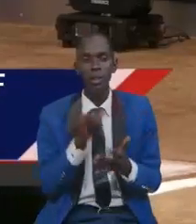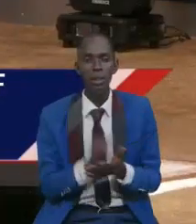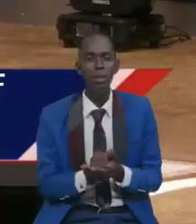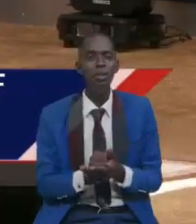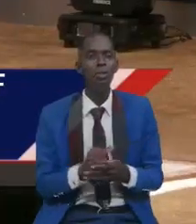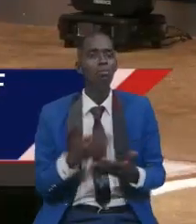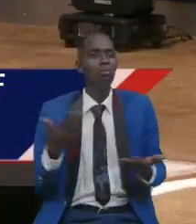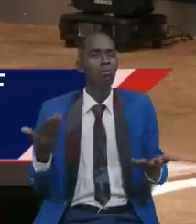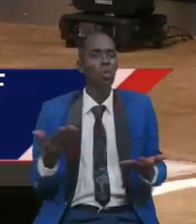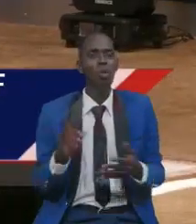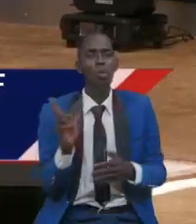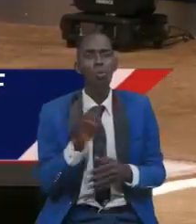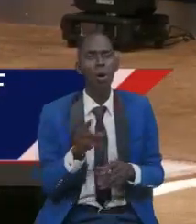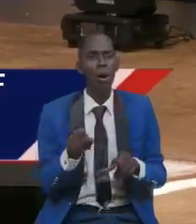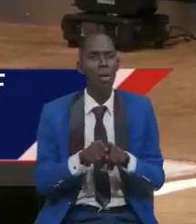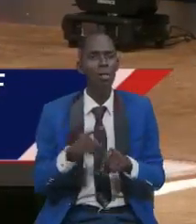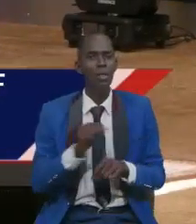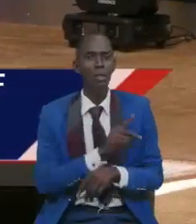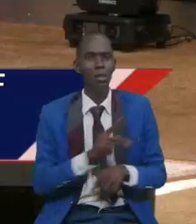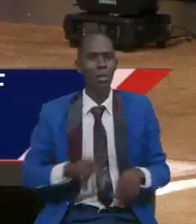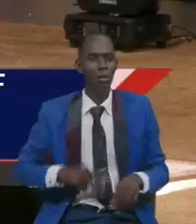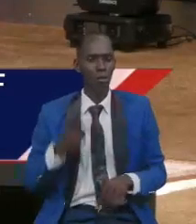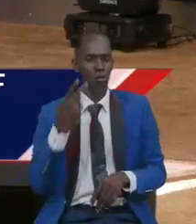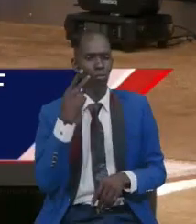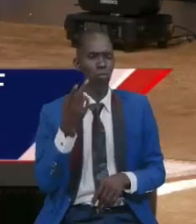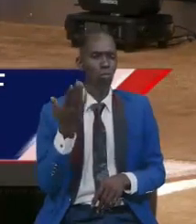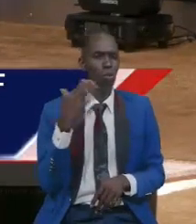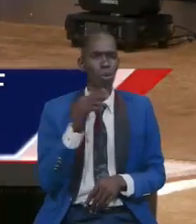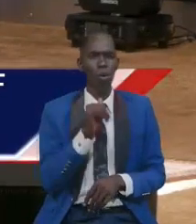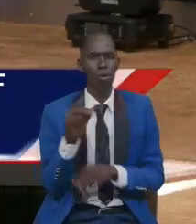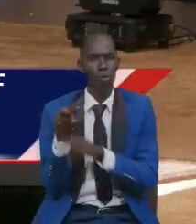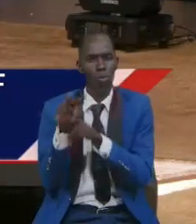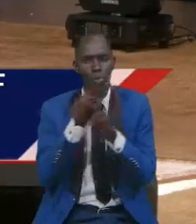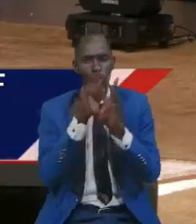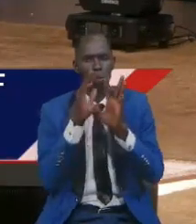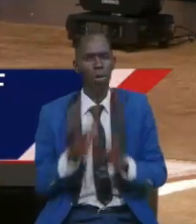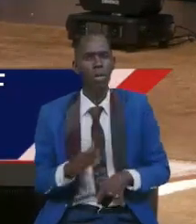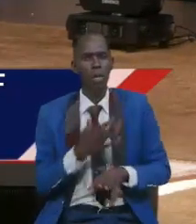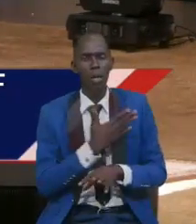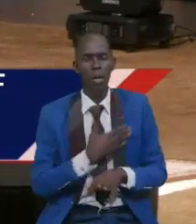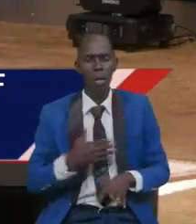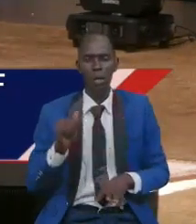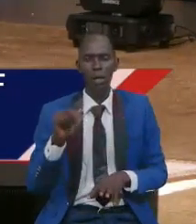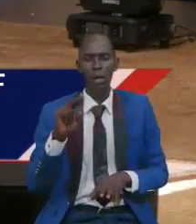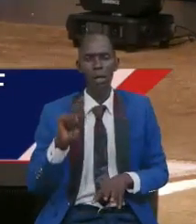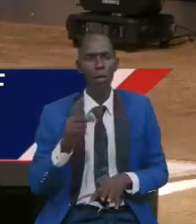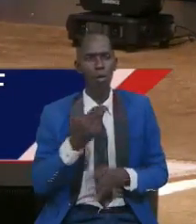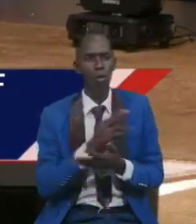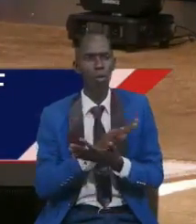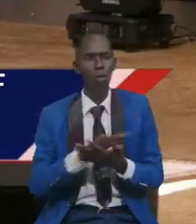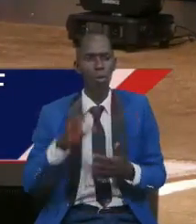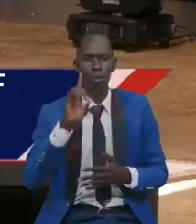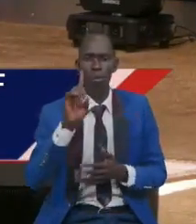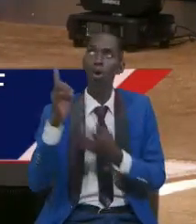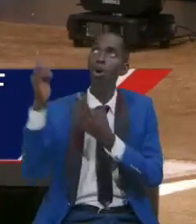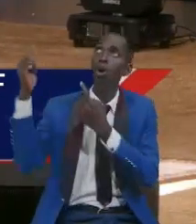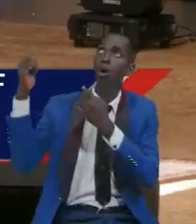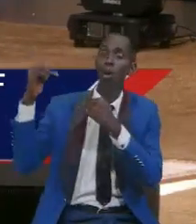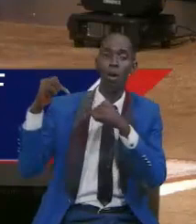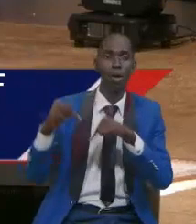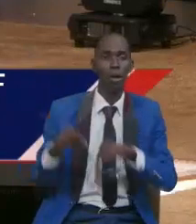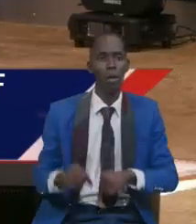king saw a watcher and an holy one coming down from heaven